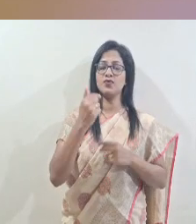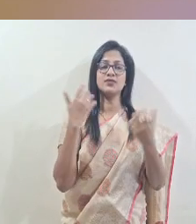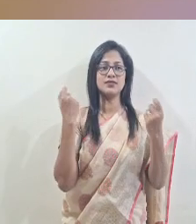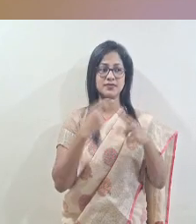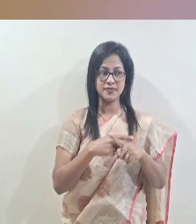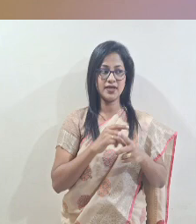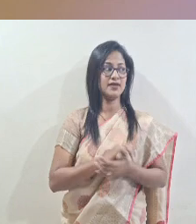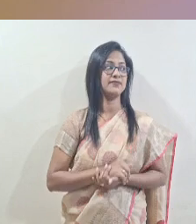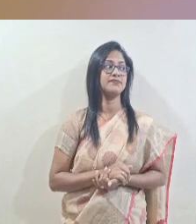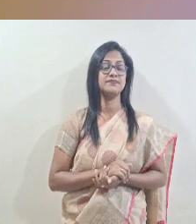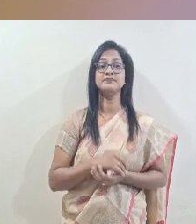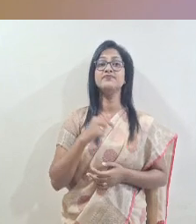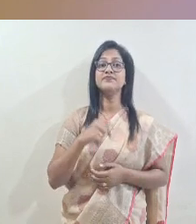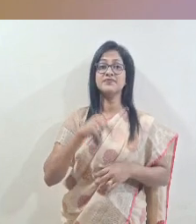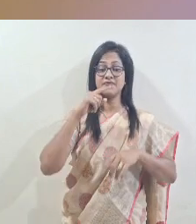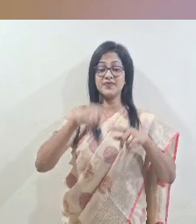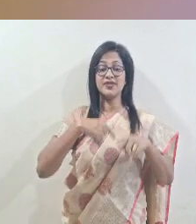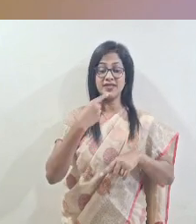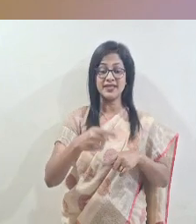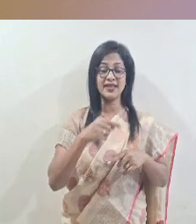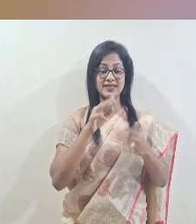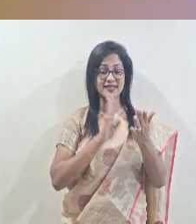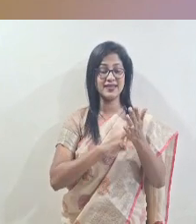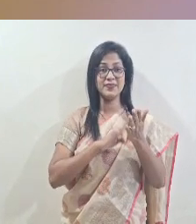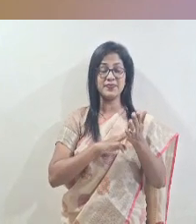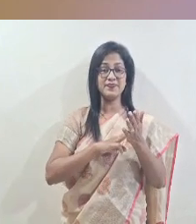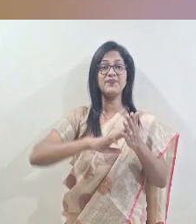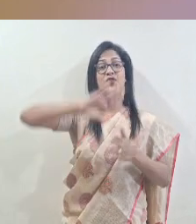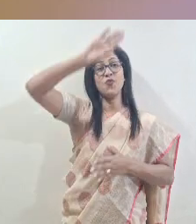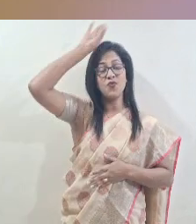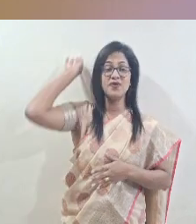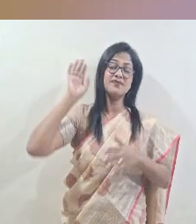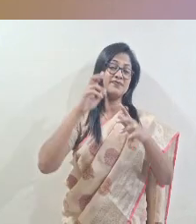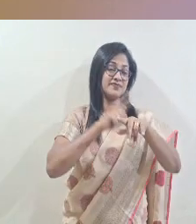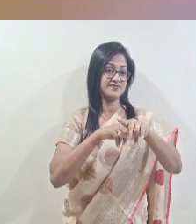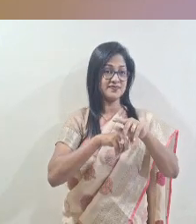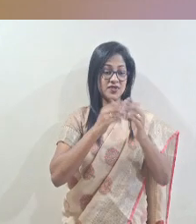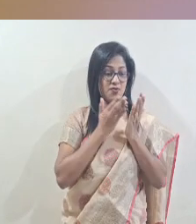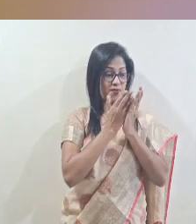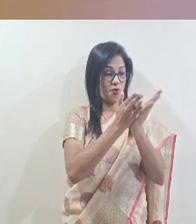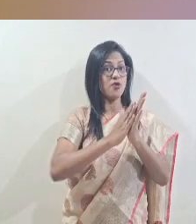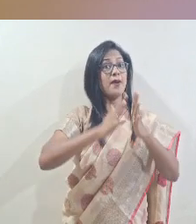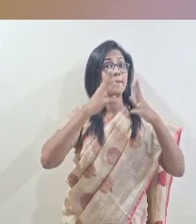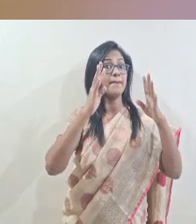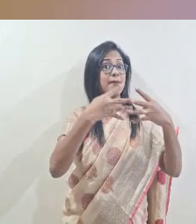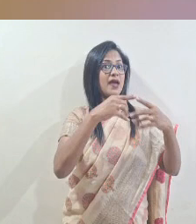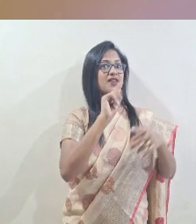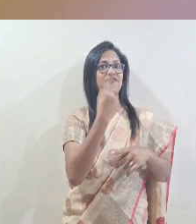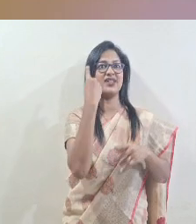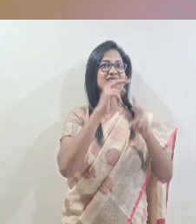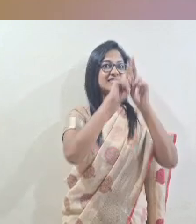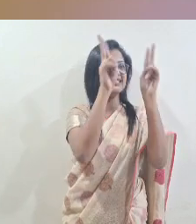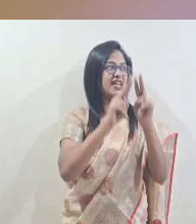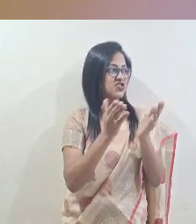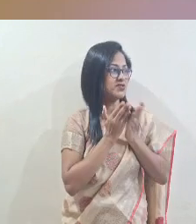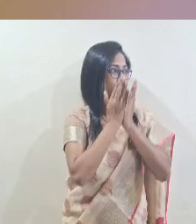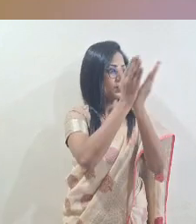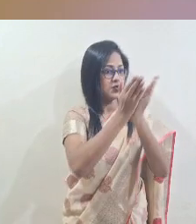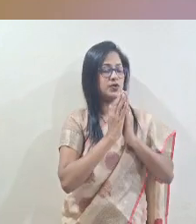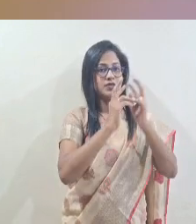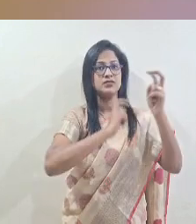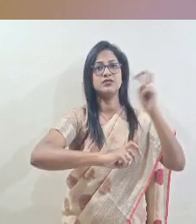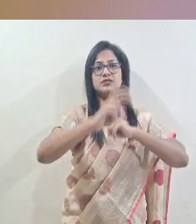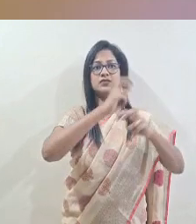Now, next, in maritime transport, ports are the main gateways for international trading. And due to increasing demand, there are